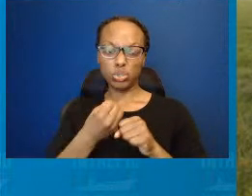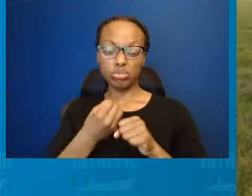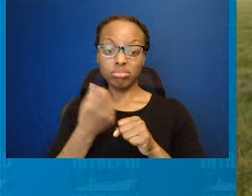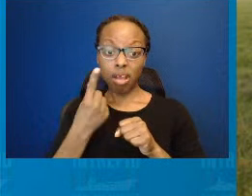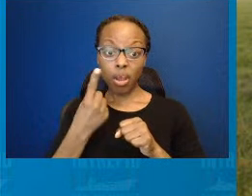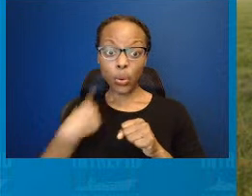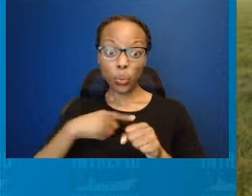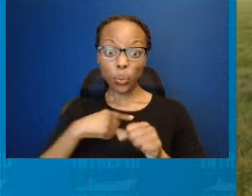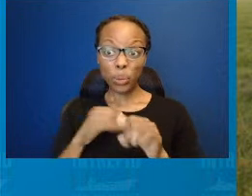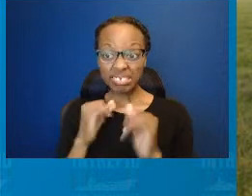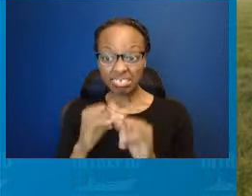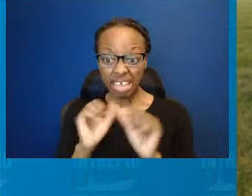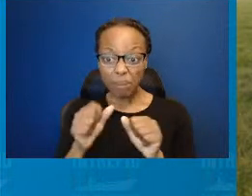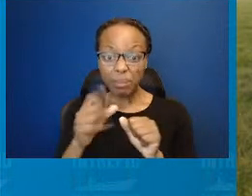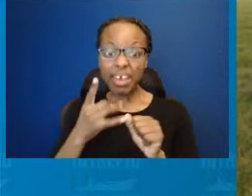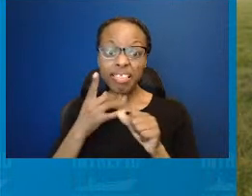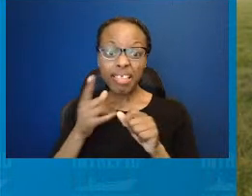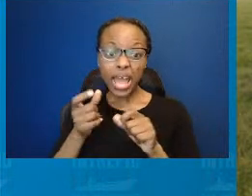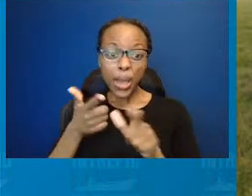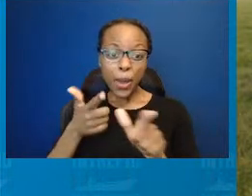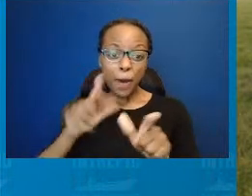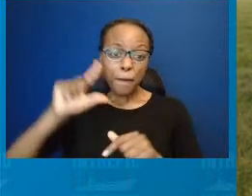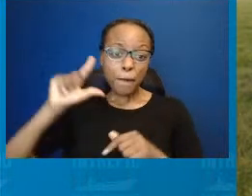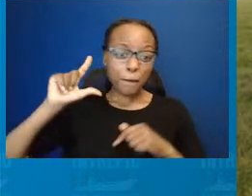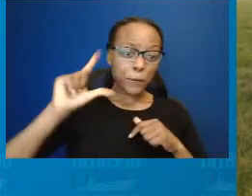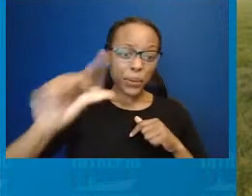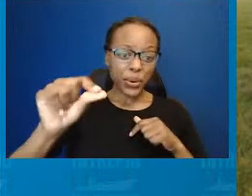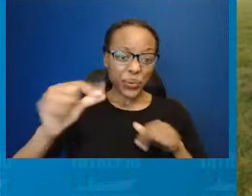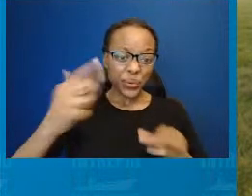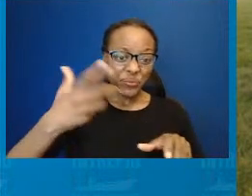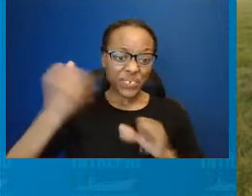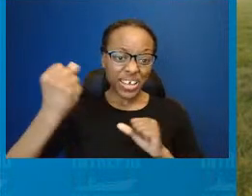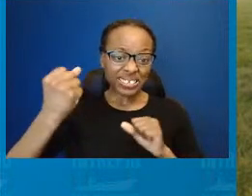to go. Actually, if I'm not mistaken, I think